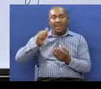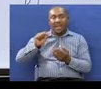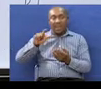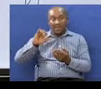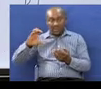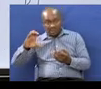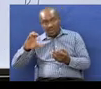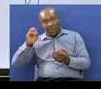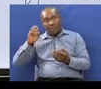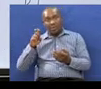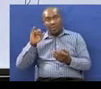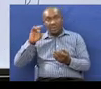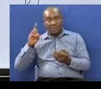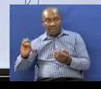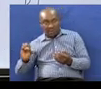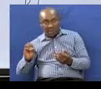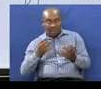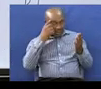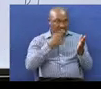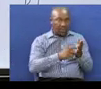Example, sulfur